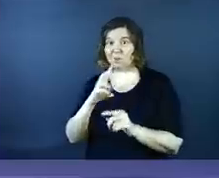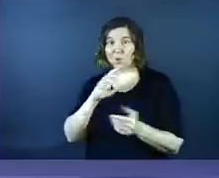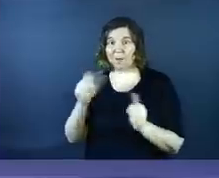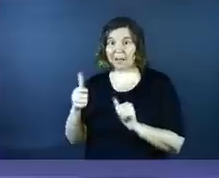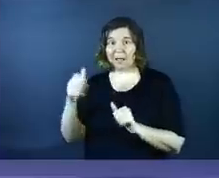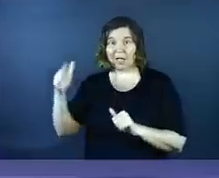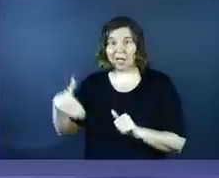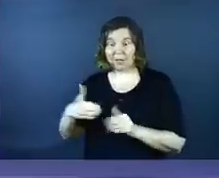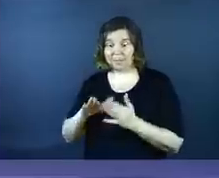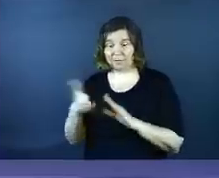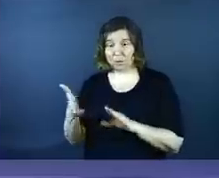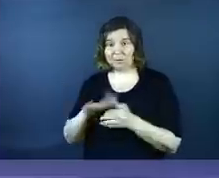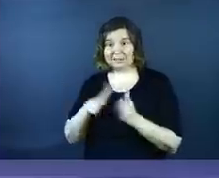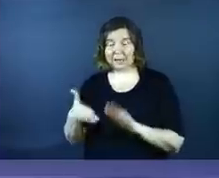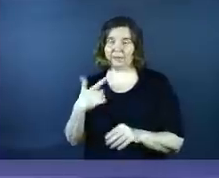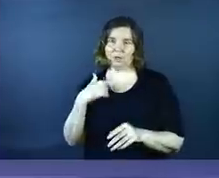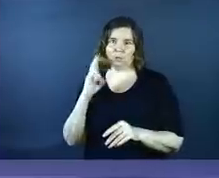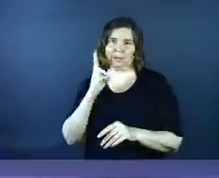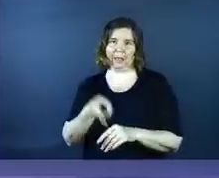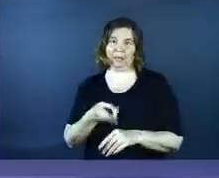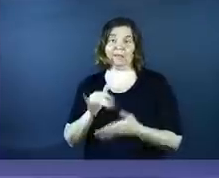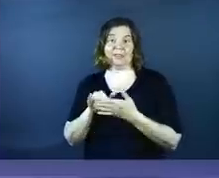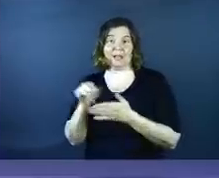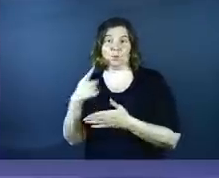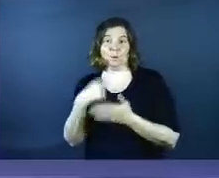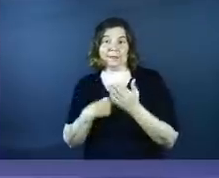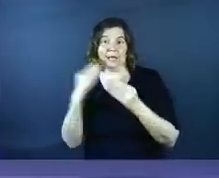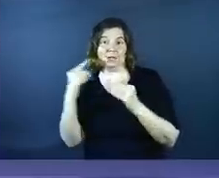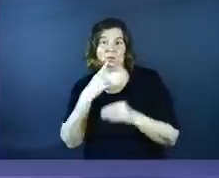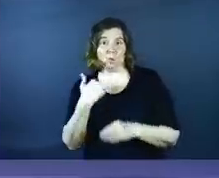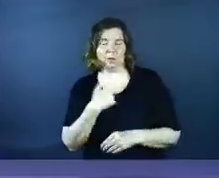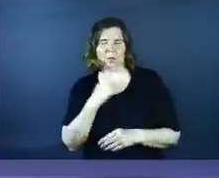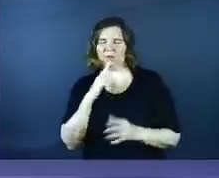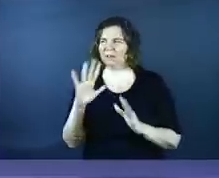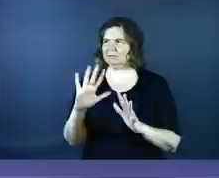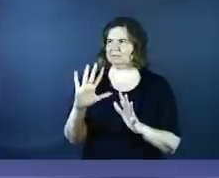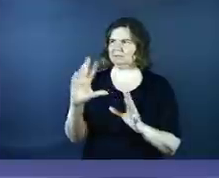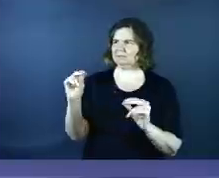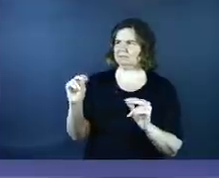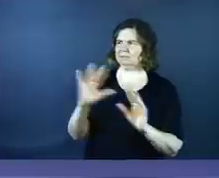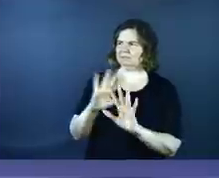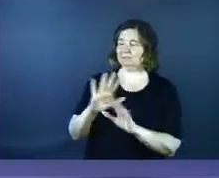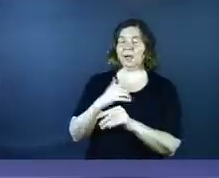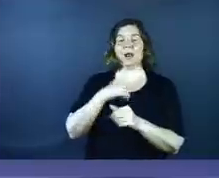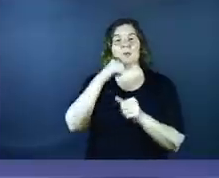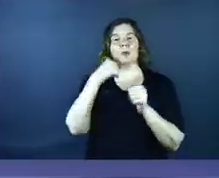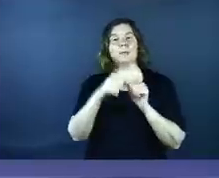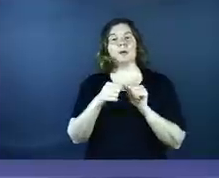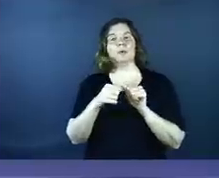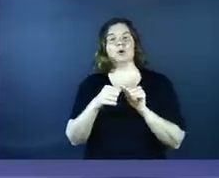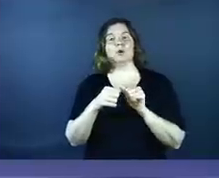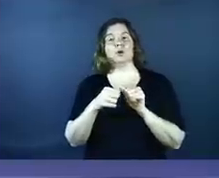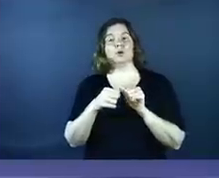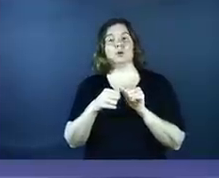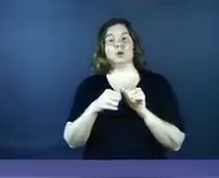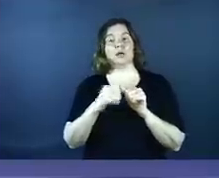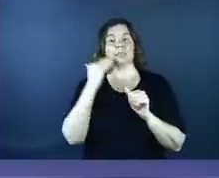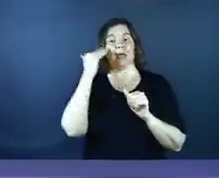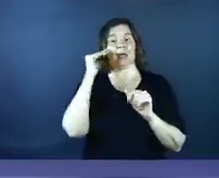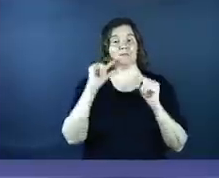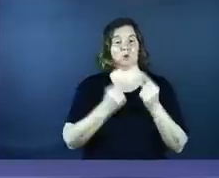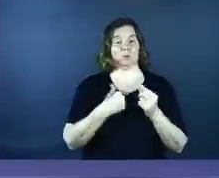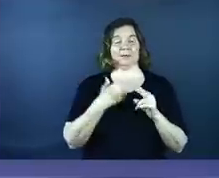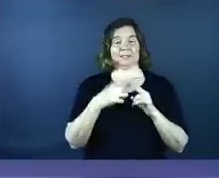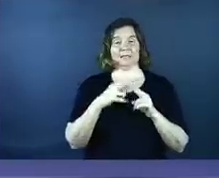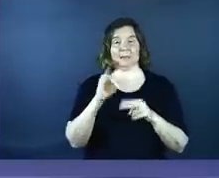water baptized before you died, you were going to hell. I mean, that's what they told us, and we were all like freaked out by it. And I remember the head of our group, his name was